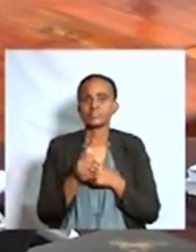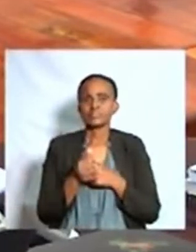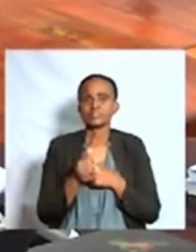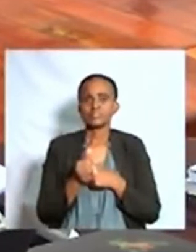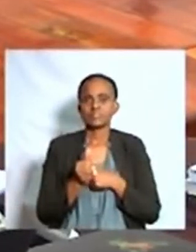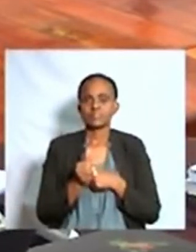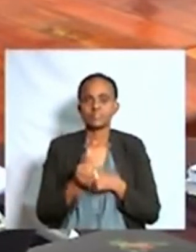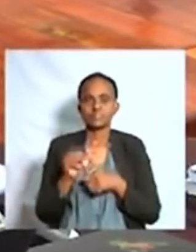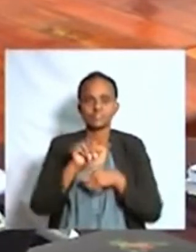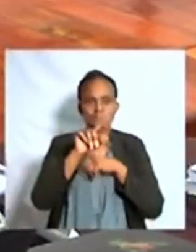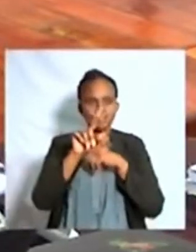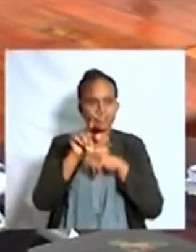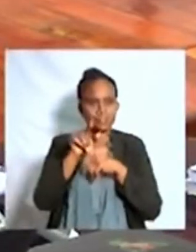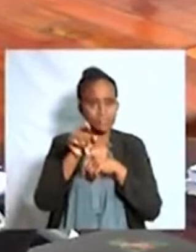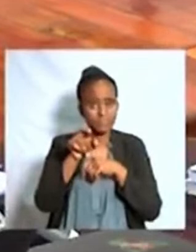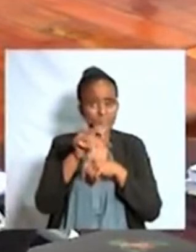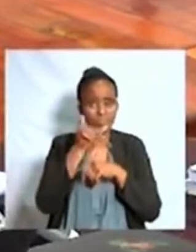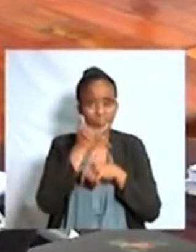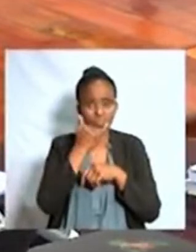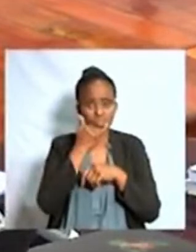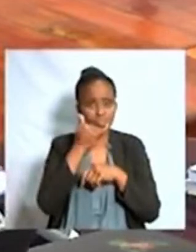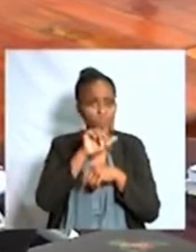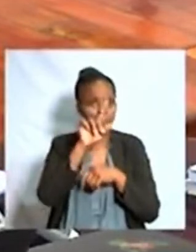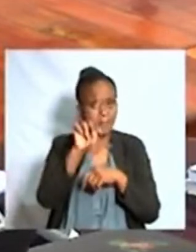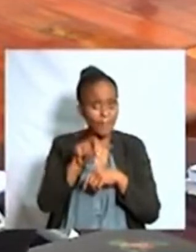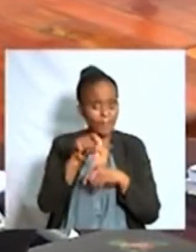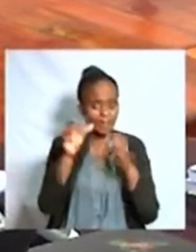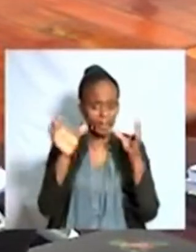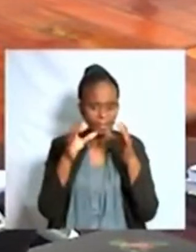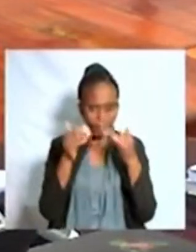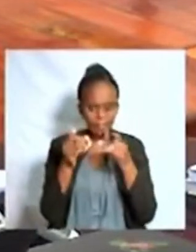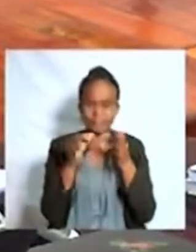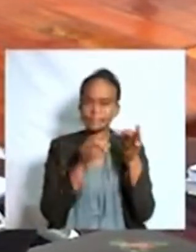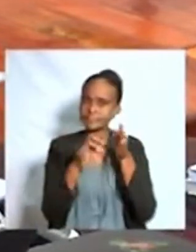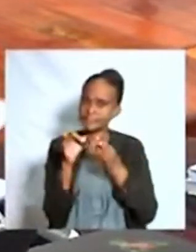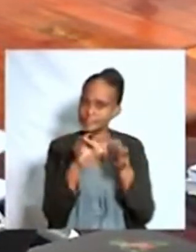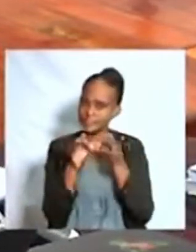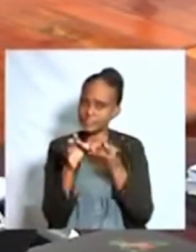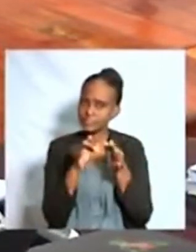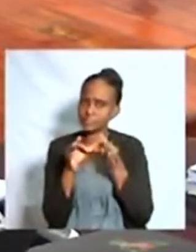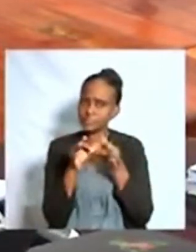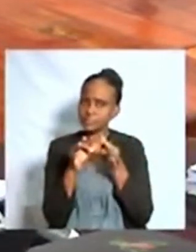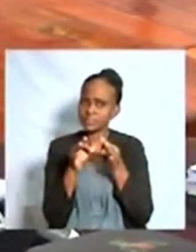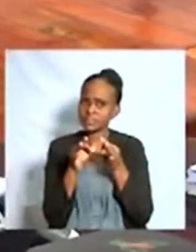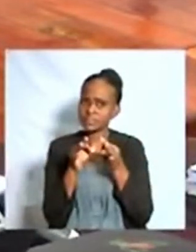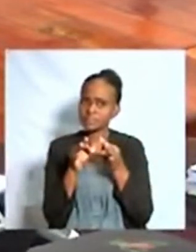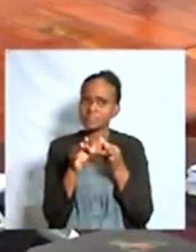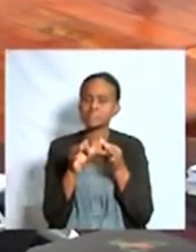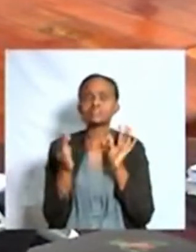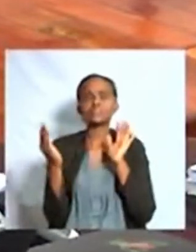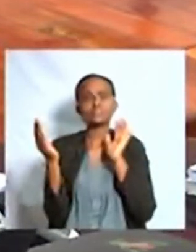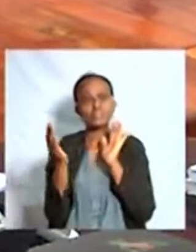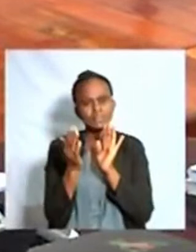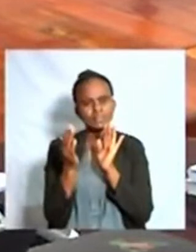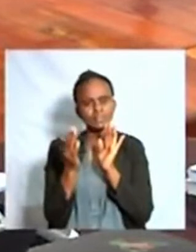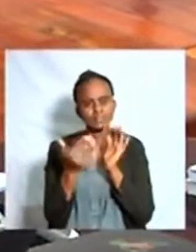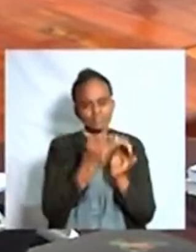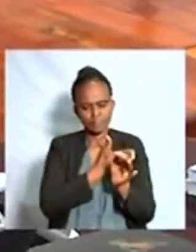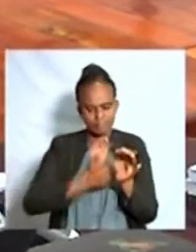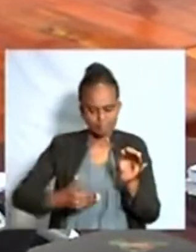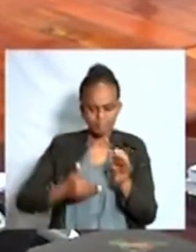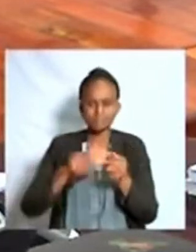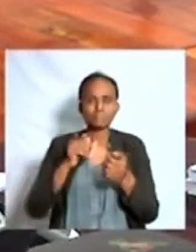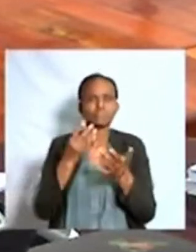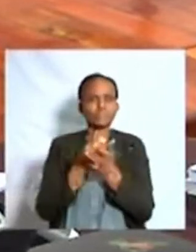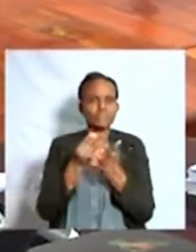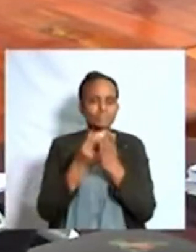Cause of the query is that the Council wishes to state that it was facing serious financial